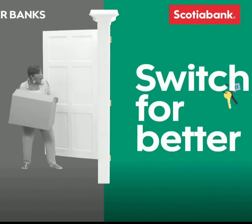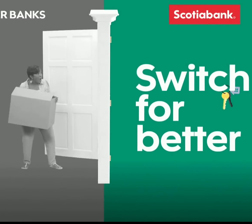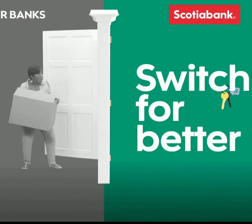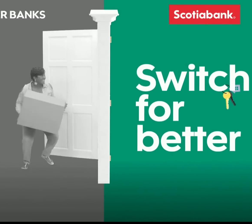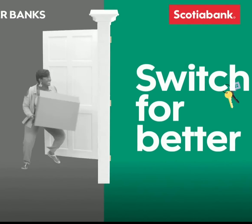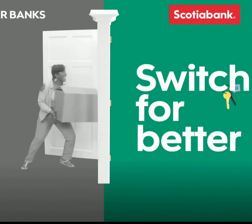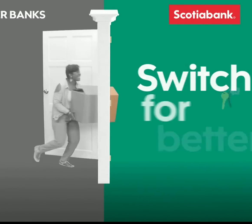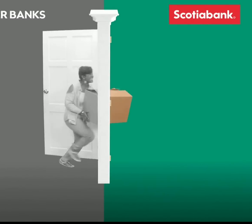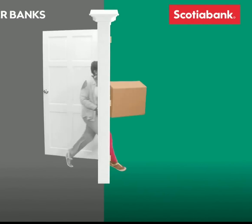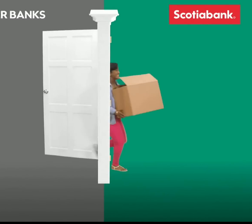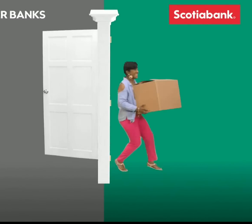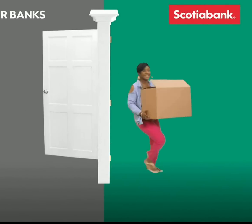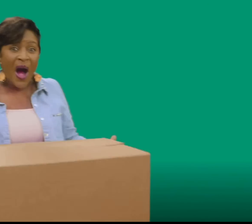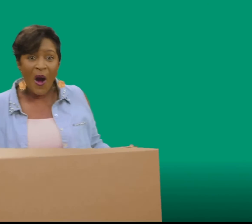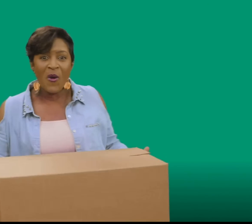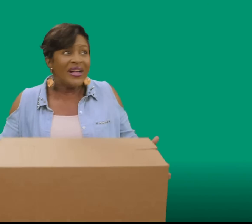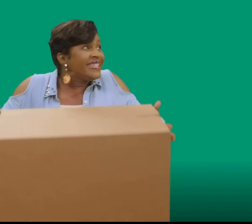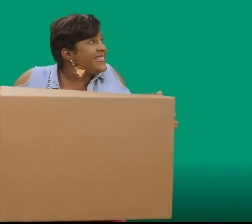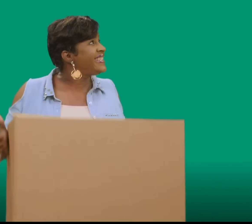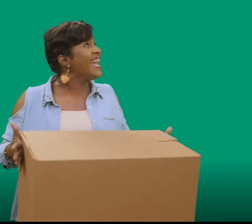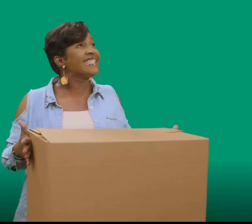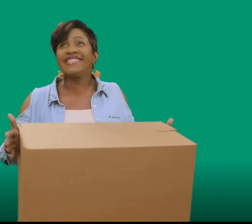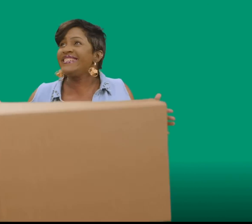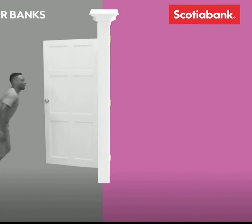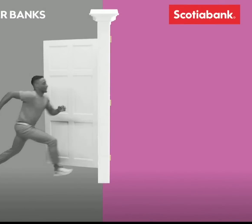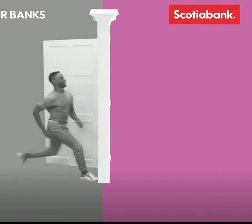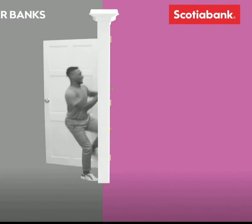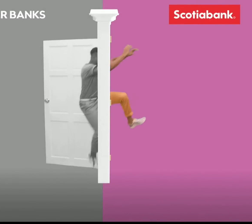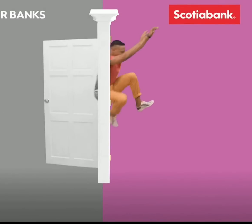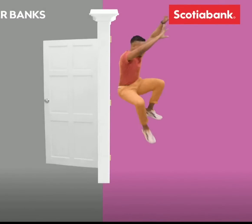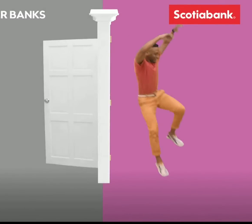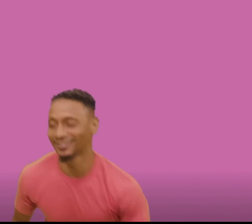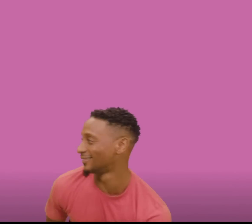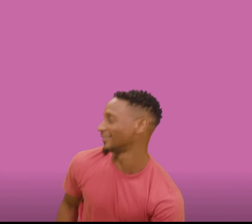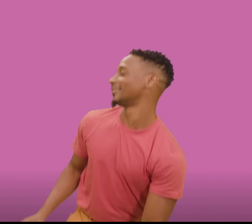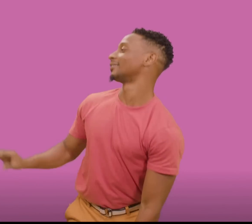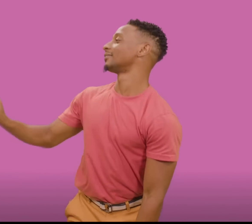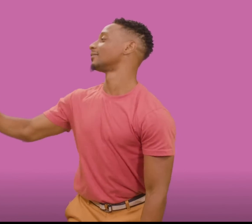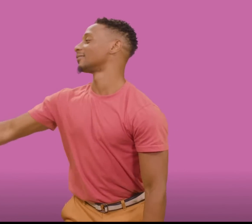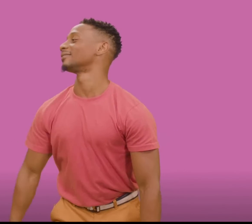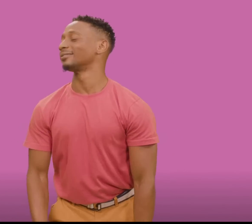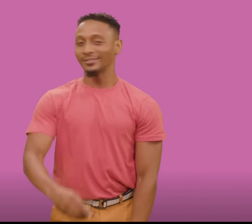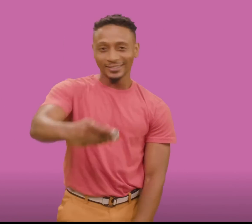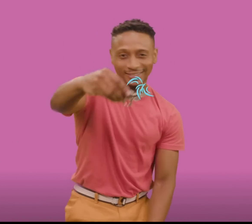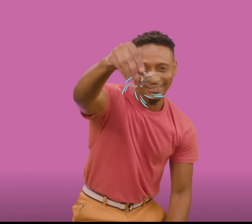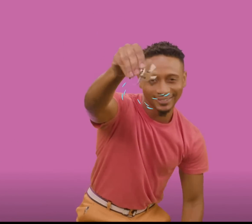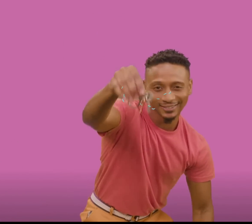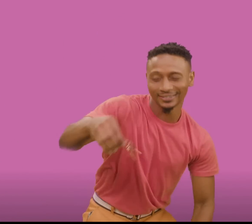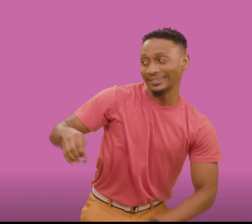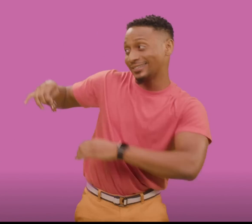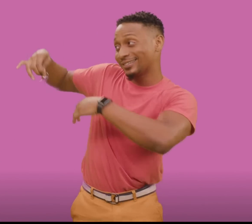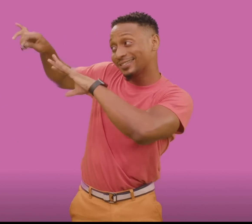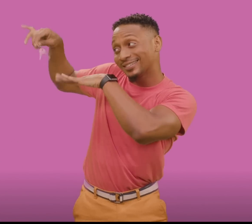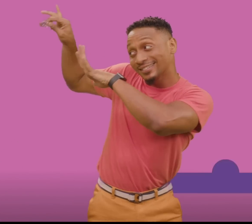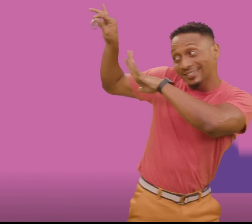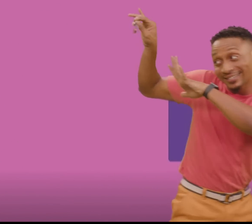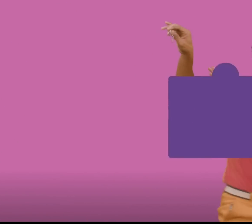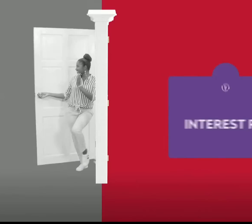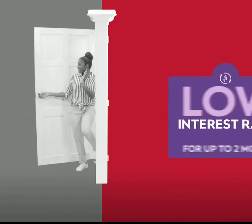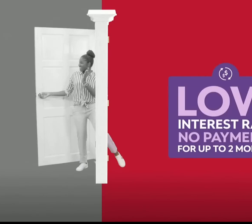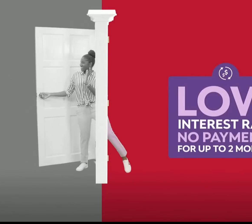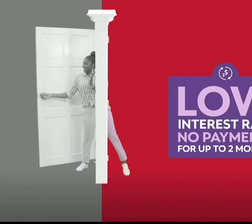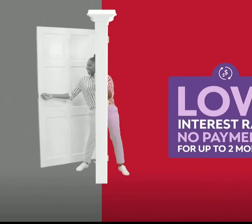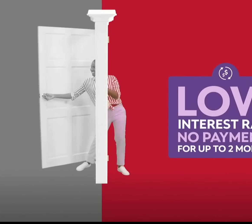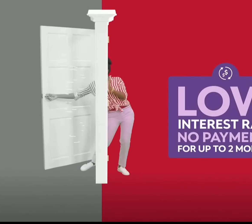Switch for better when you move your mortgage to Scotiabank. Leave behind that old mortgage plan and open the door to a low interest rate.